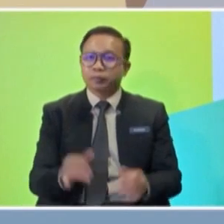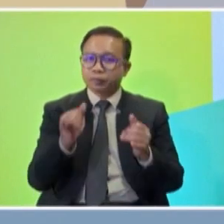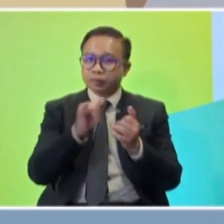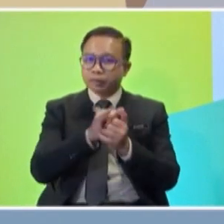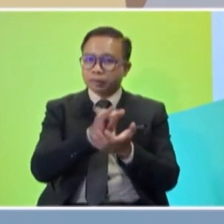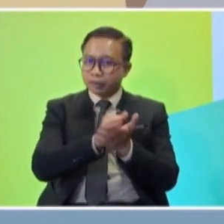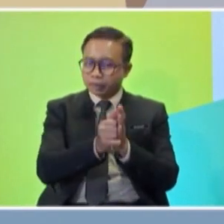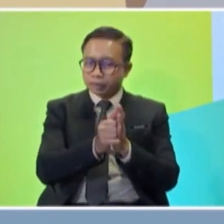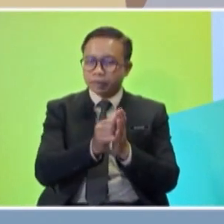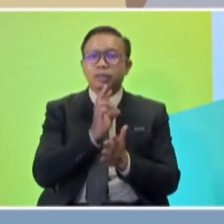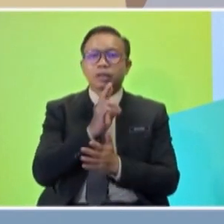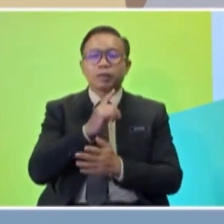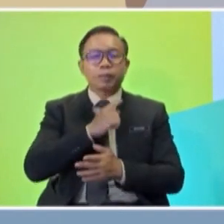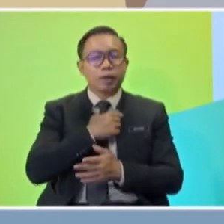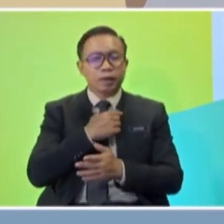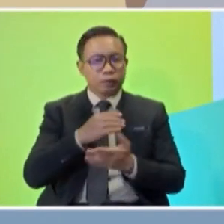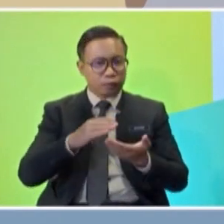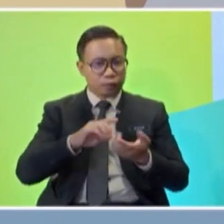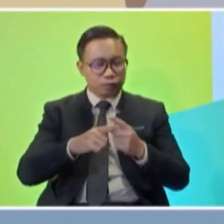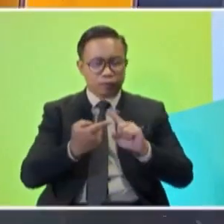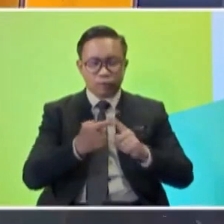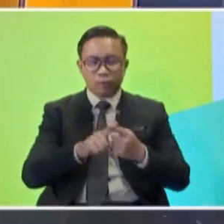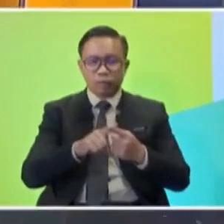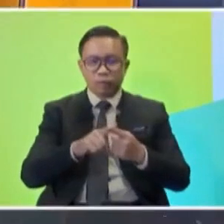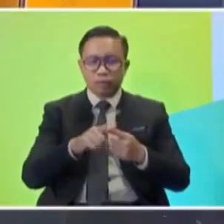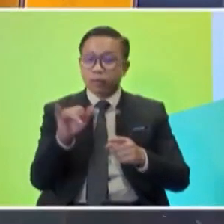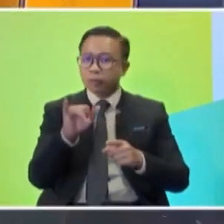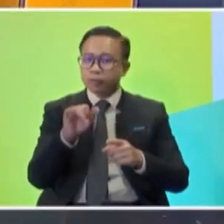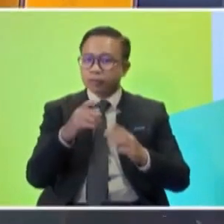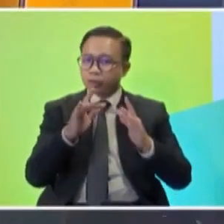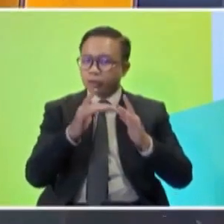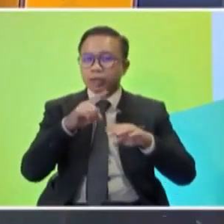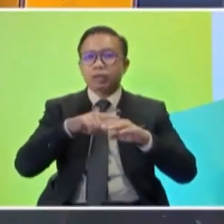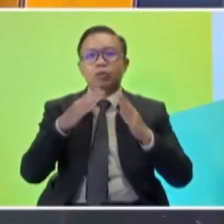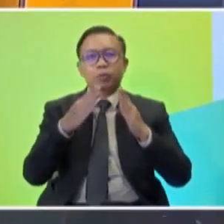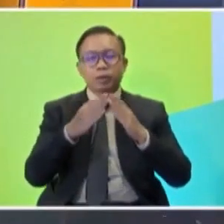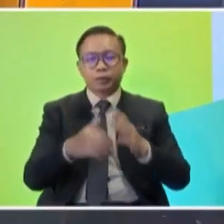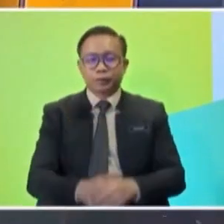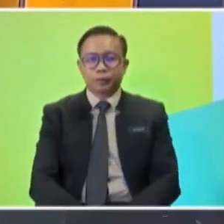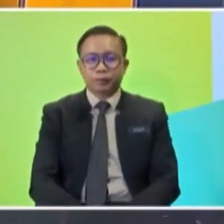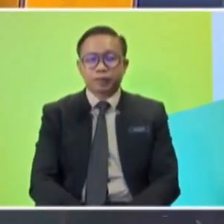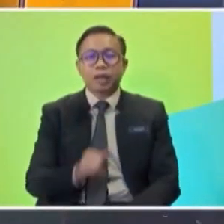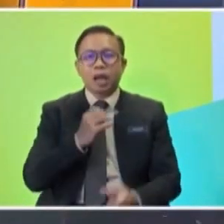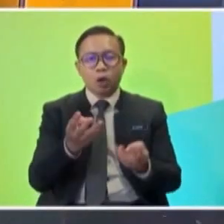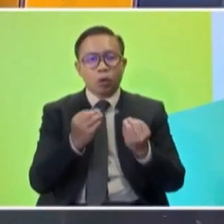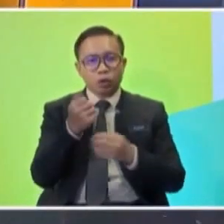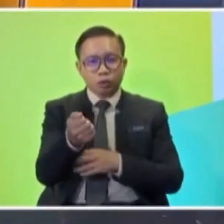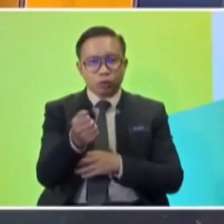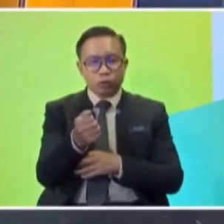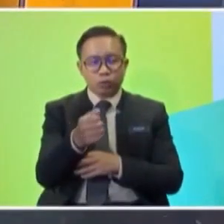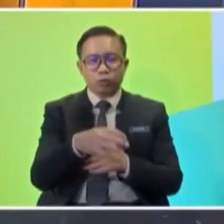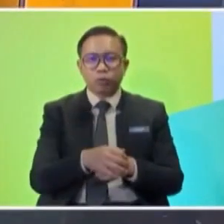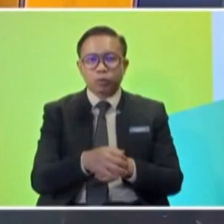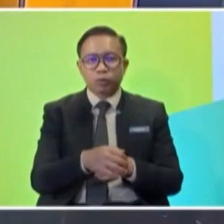friends and classmates for today as well as those of you at home. But before that, before we proceed with today's class, I want to ask everyone watching at